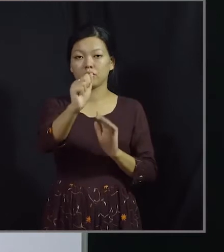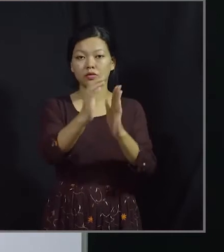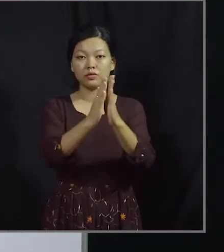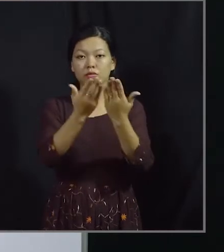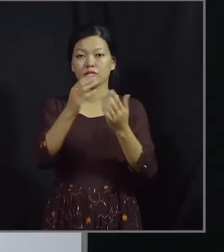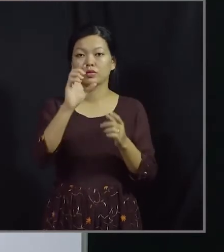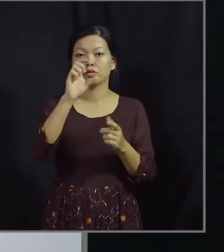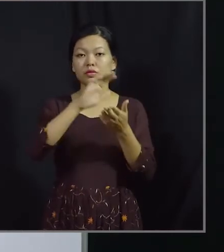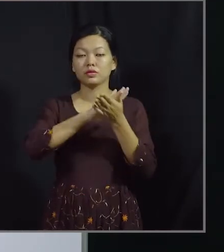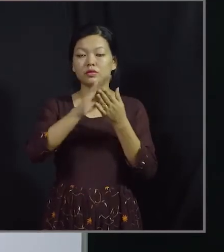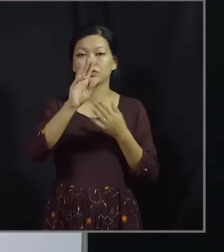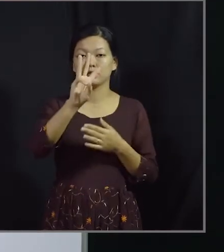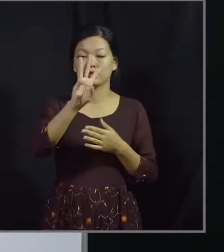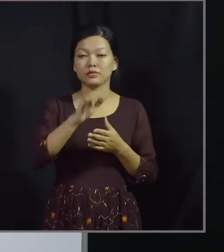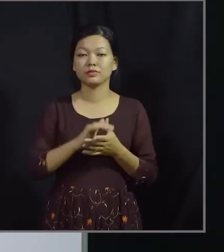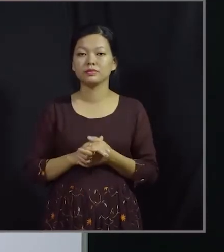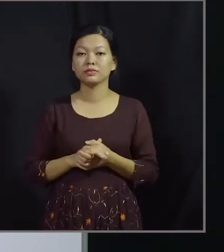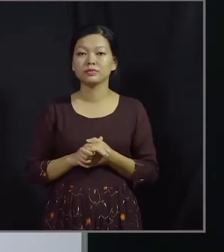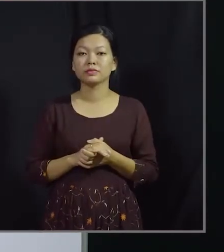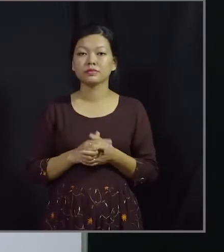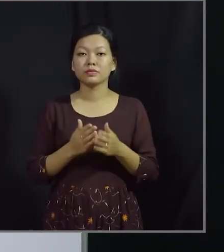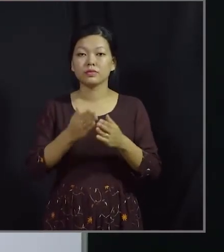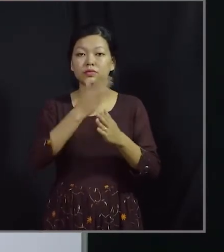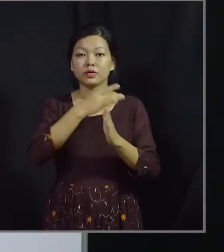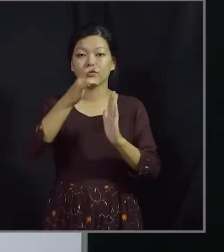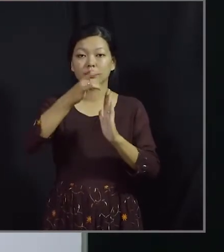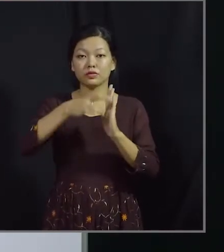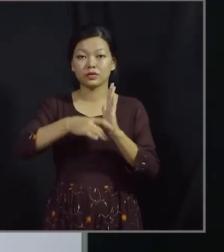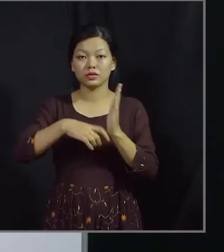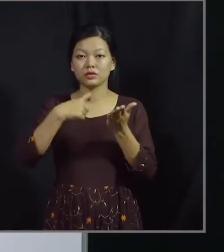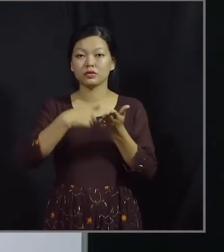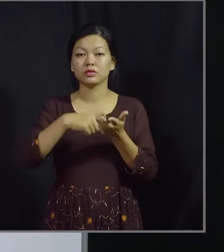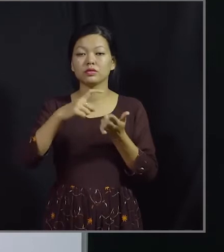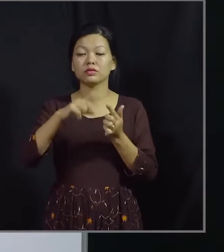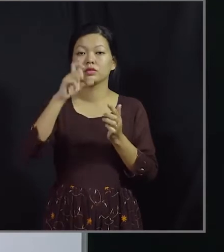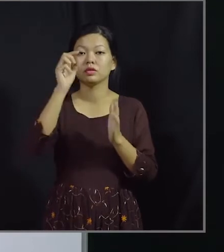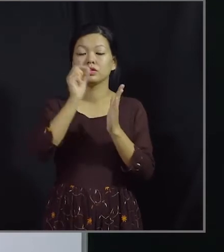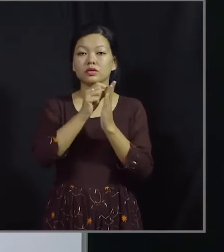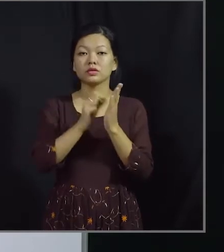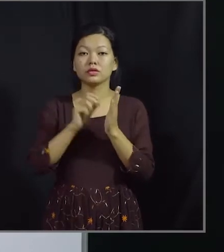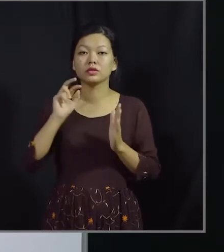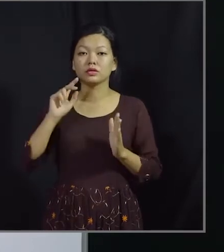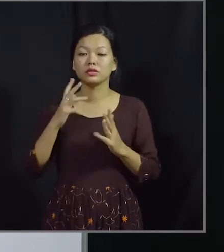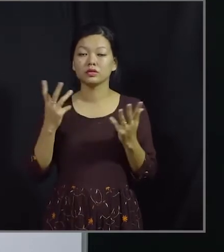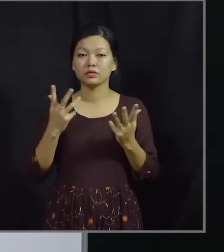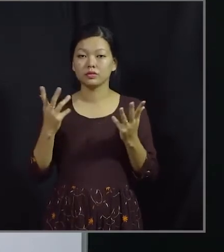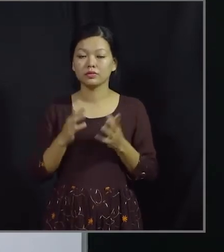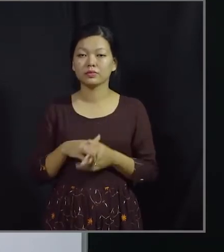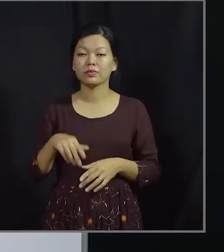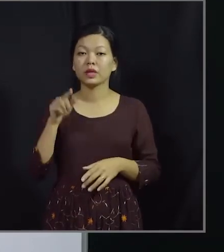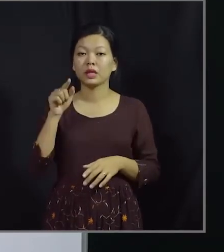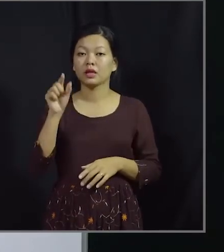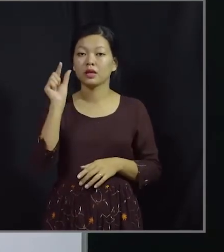we go in detail, let's know the meaning of reconstitution. This reconstitution, meaning